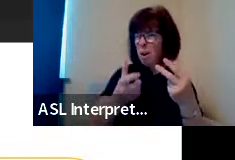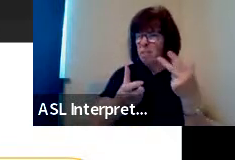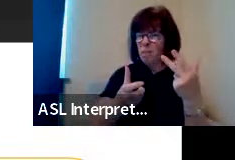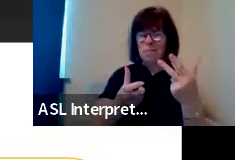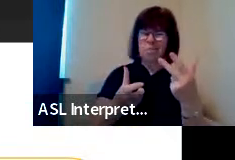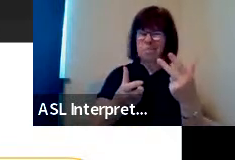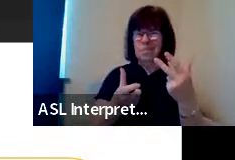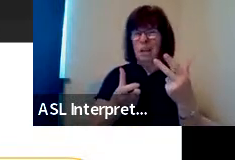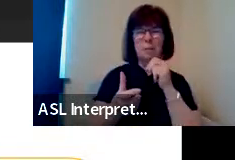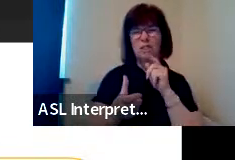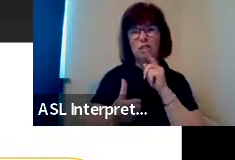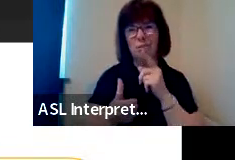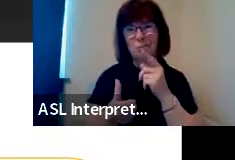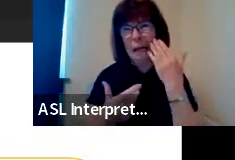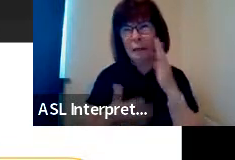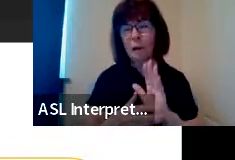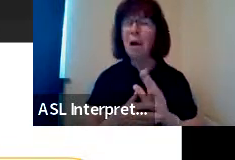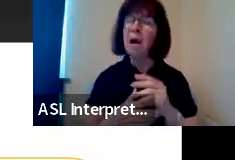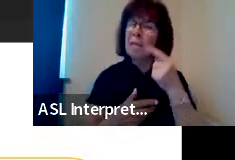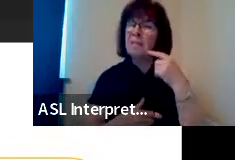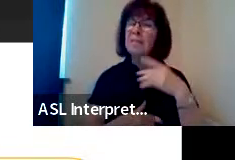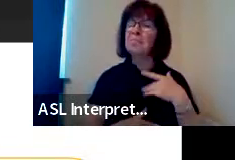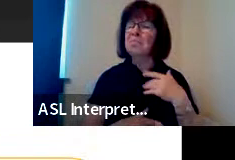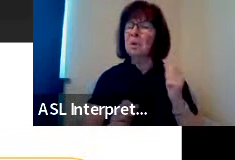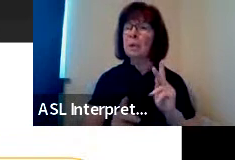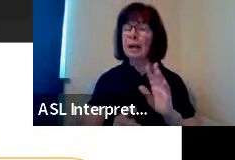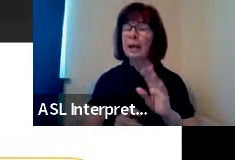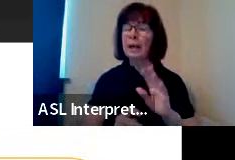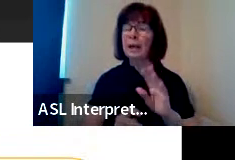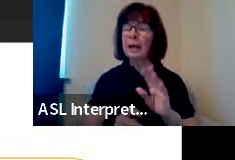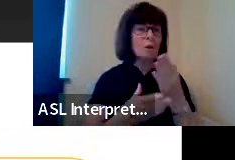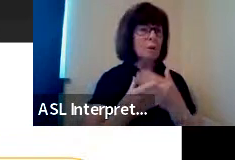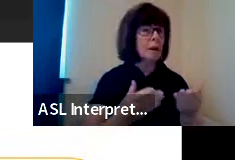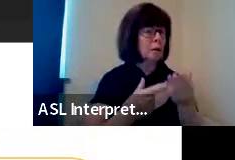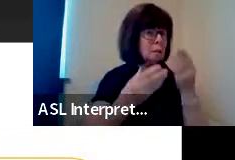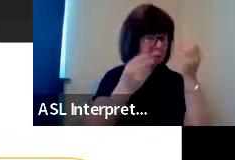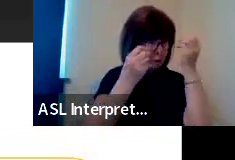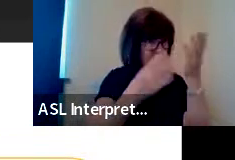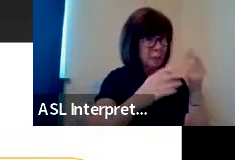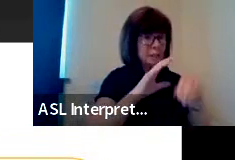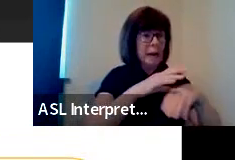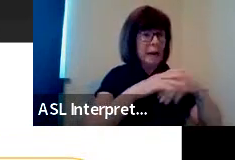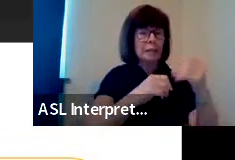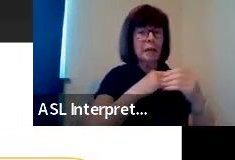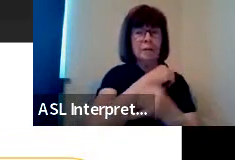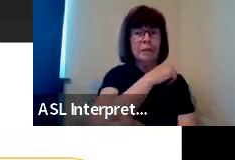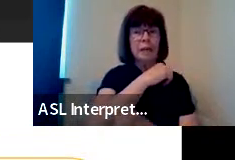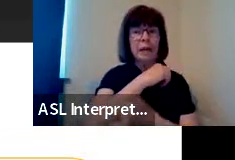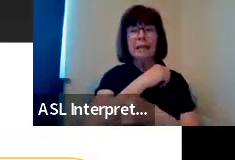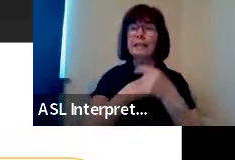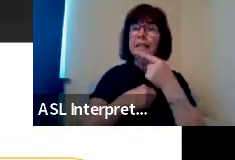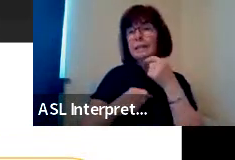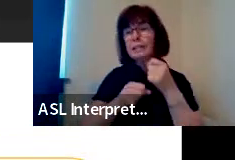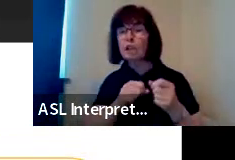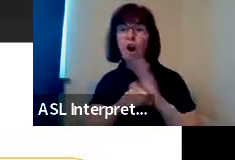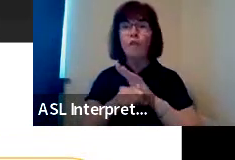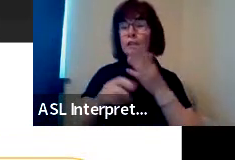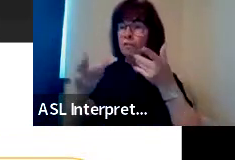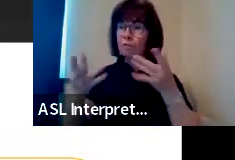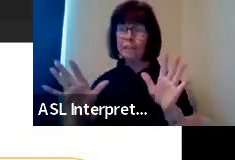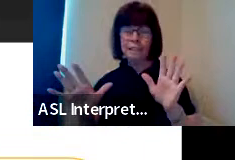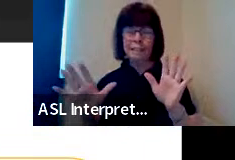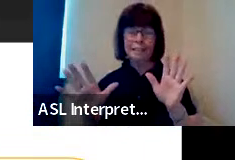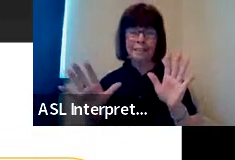that kind of thing. And there are messages outside of Alameda County, of course, that, COVID's over and,